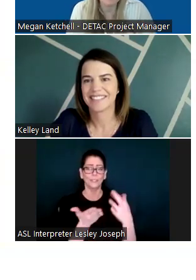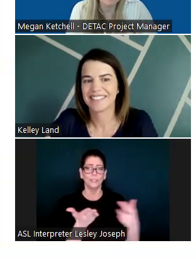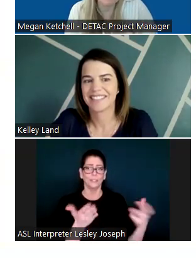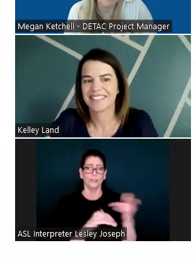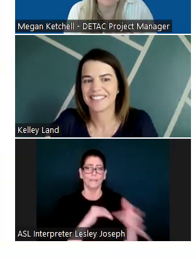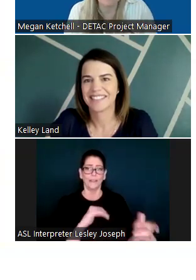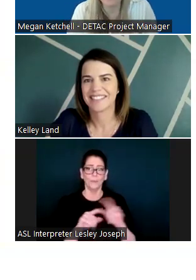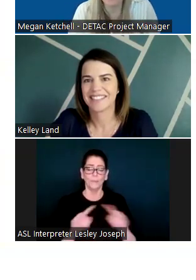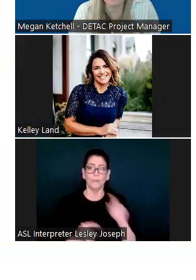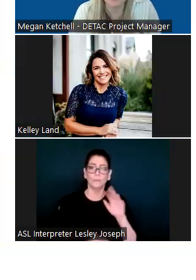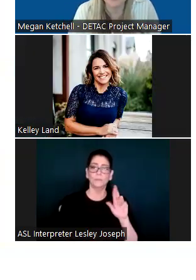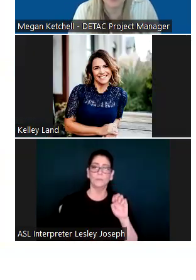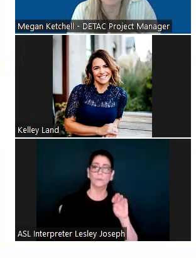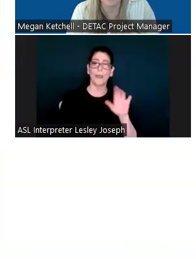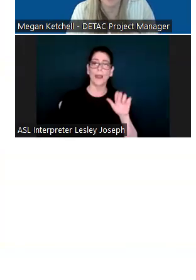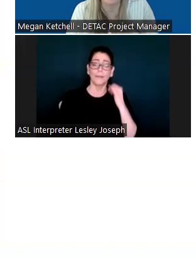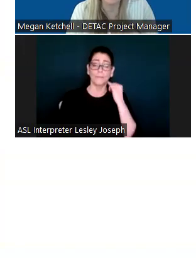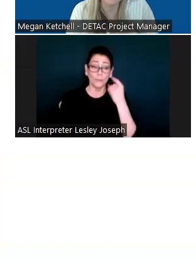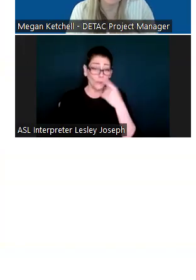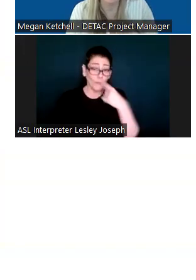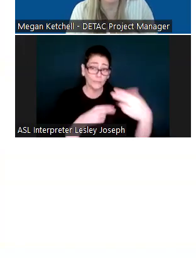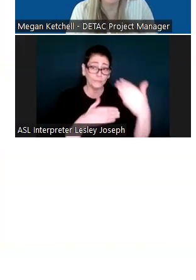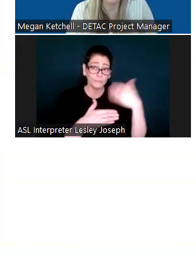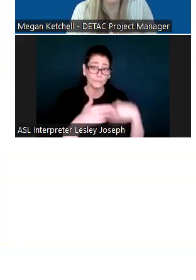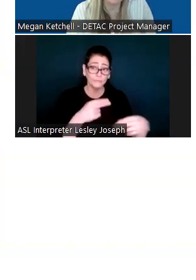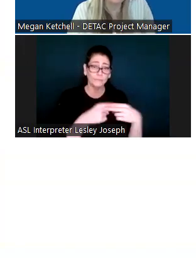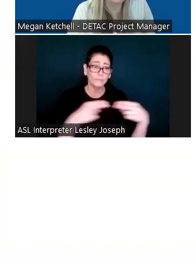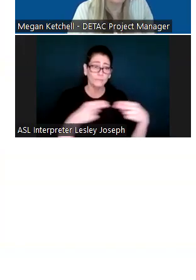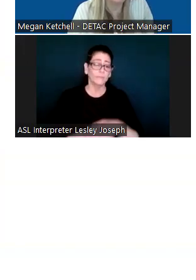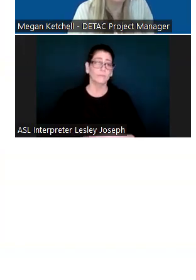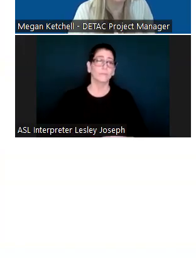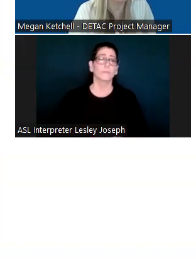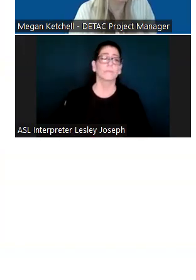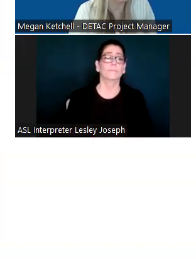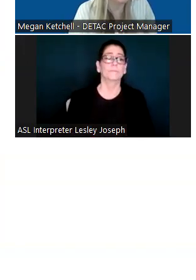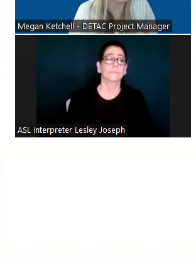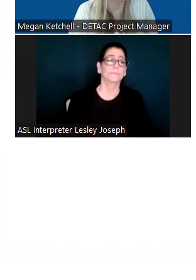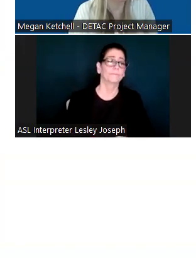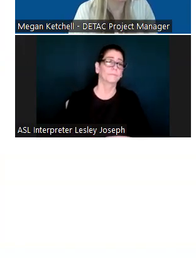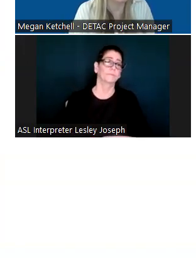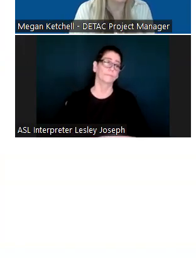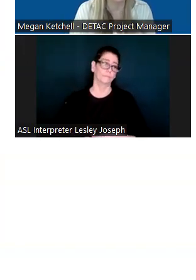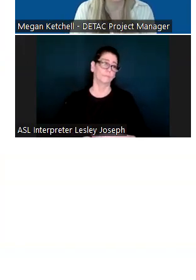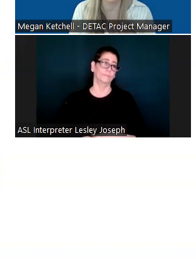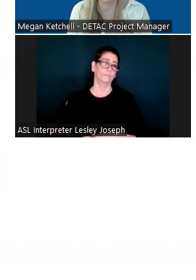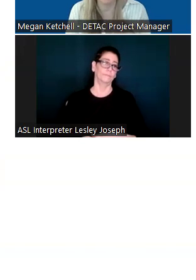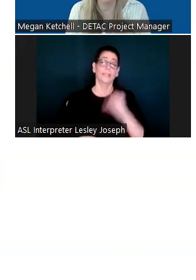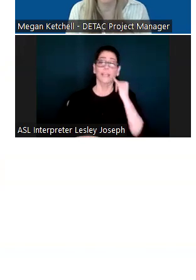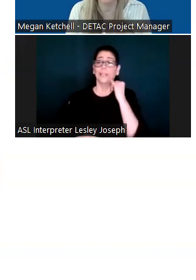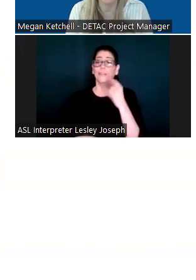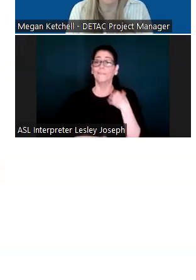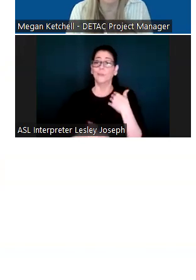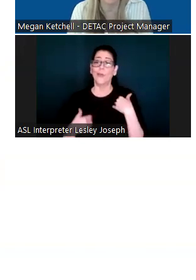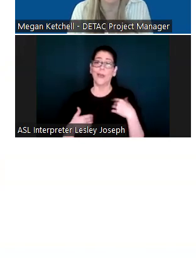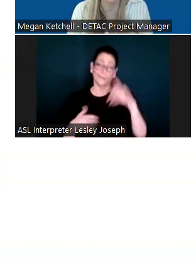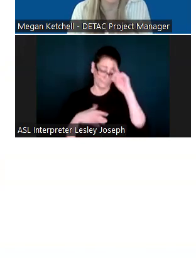available. But Rebecca, if you can go to the next slide. In case any of your burning questions come up